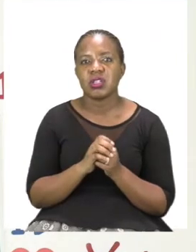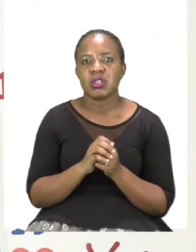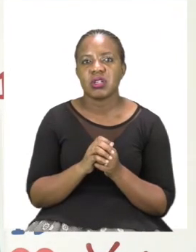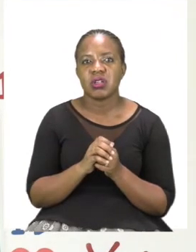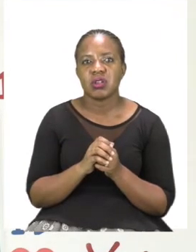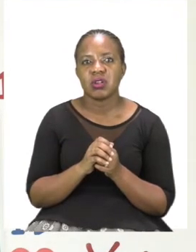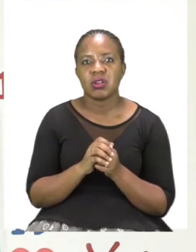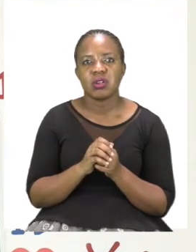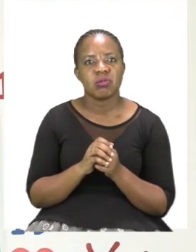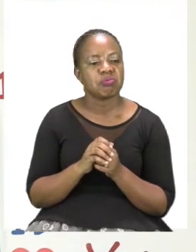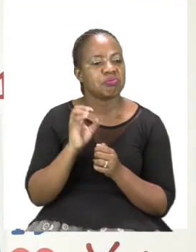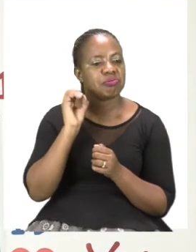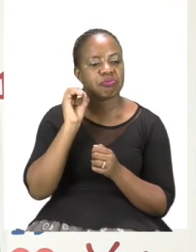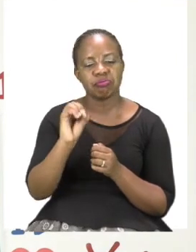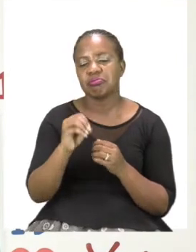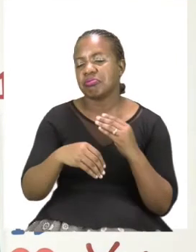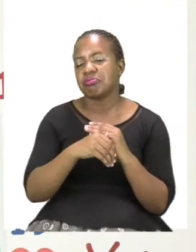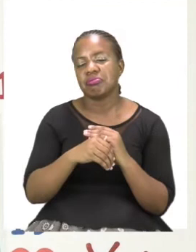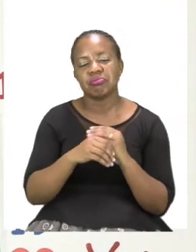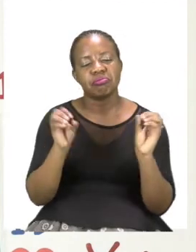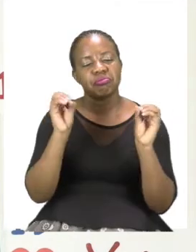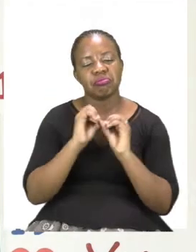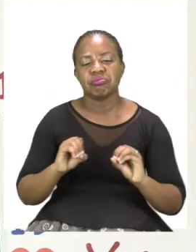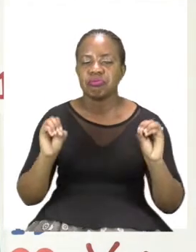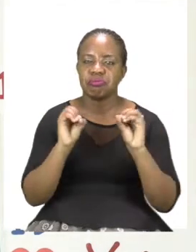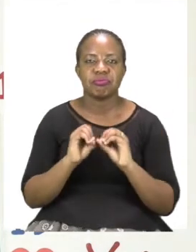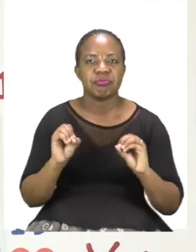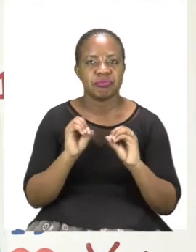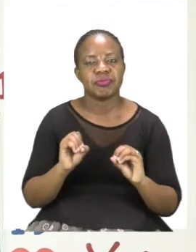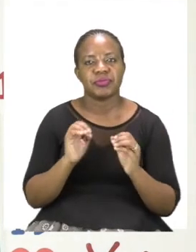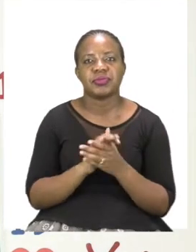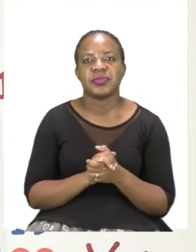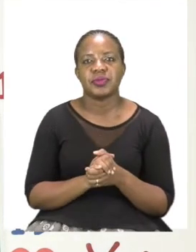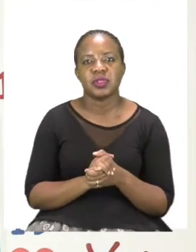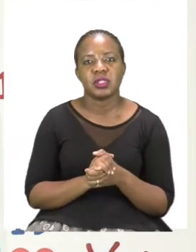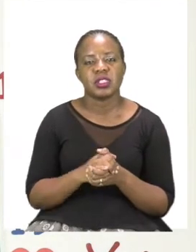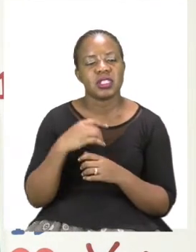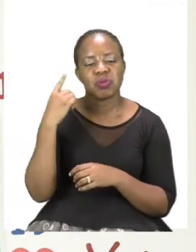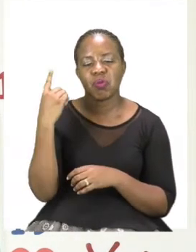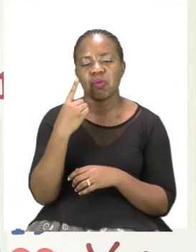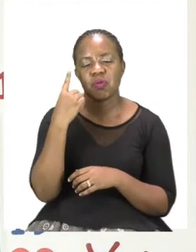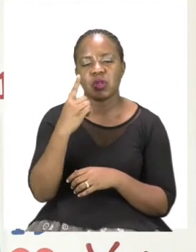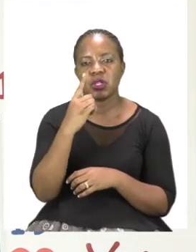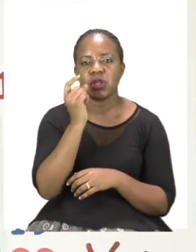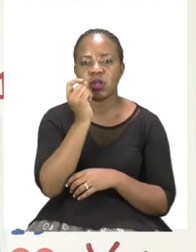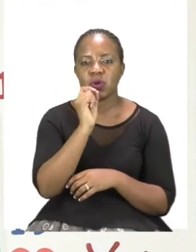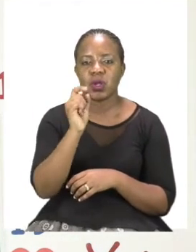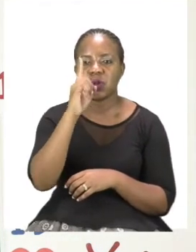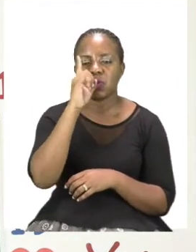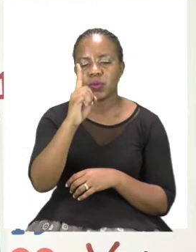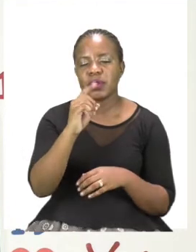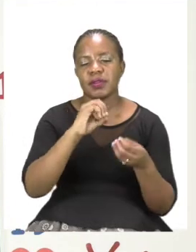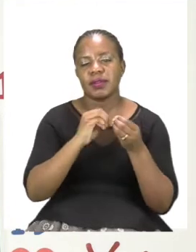are no zeros for that 1. So we are just going to write 1.